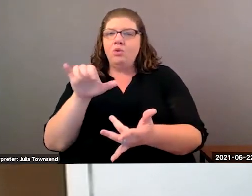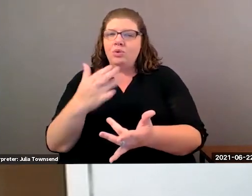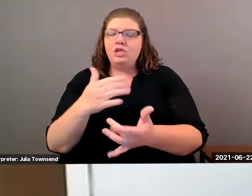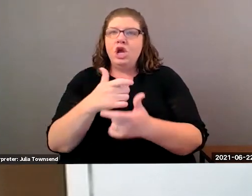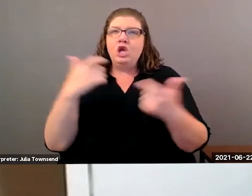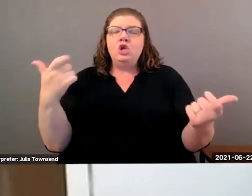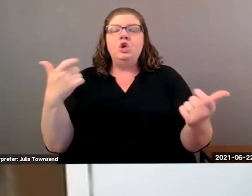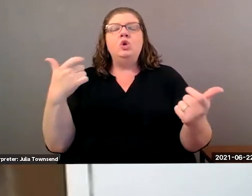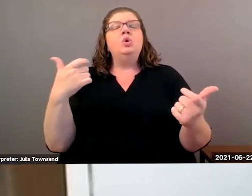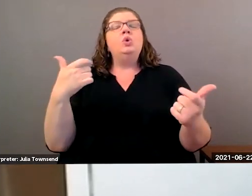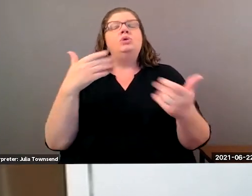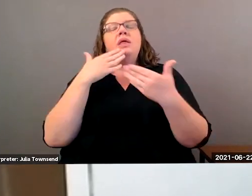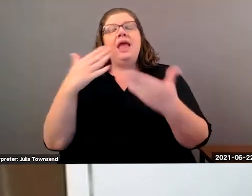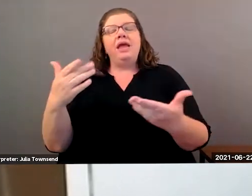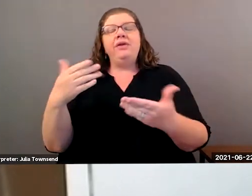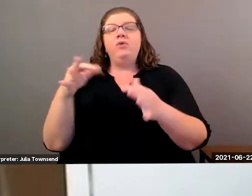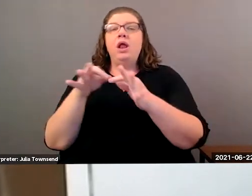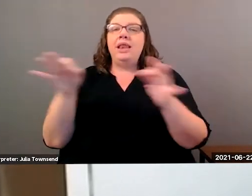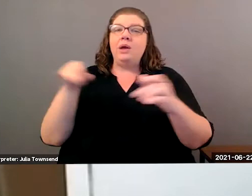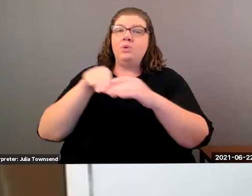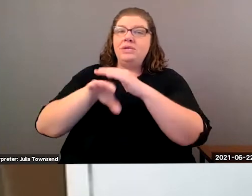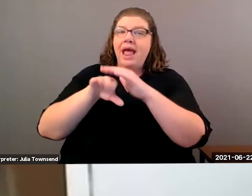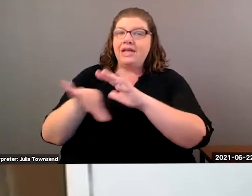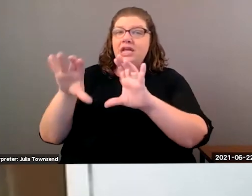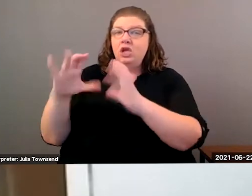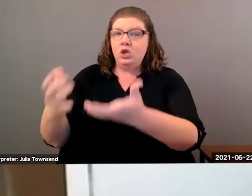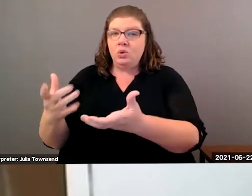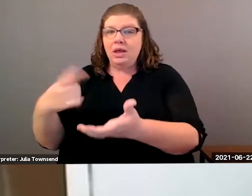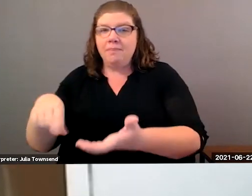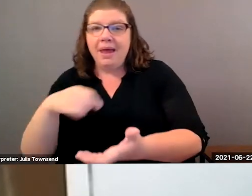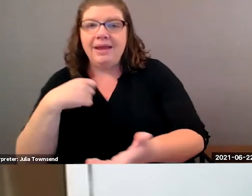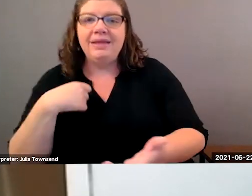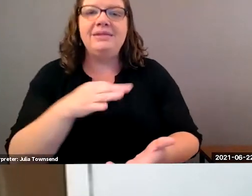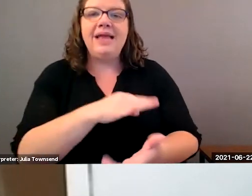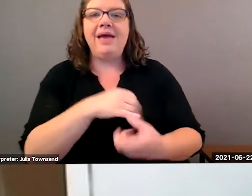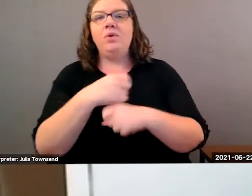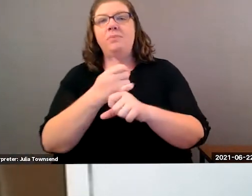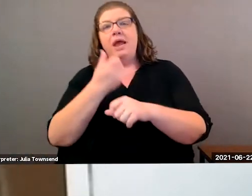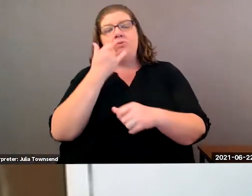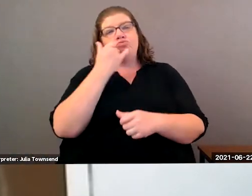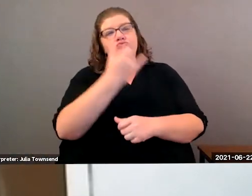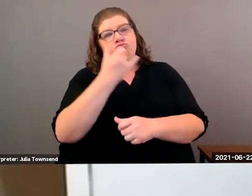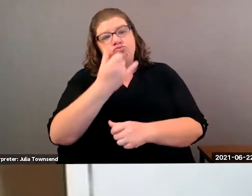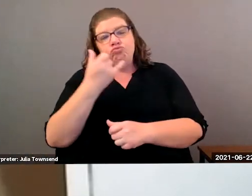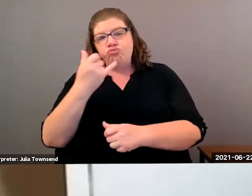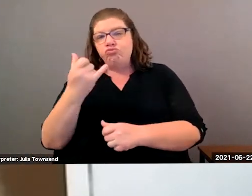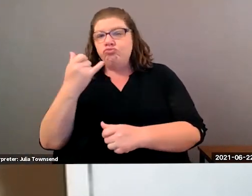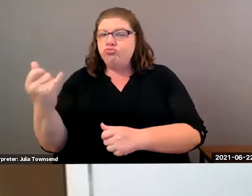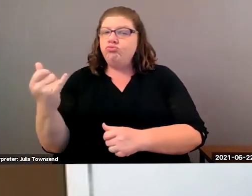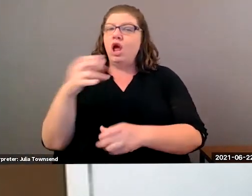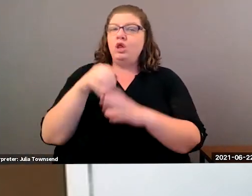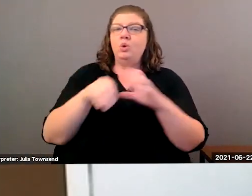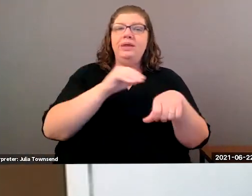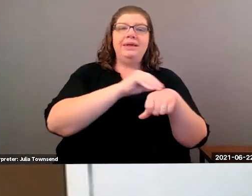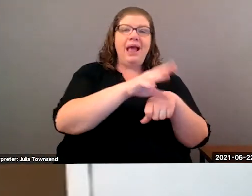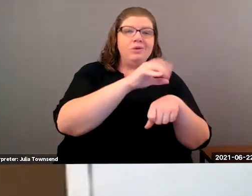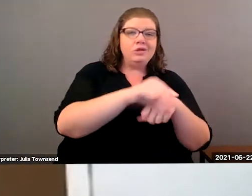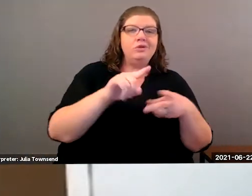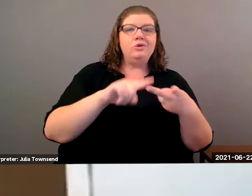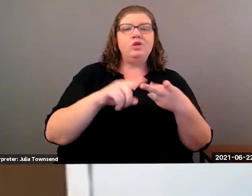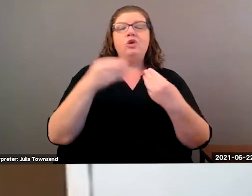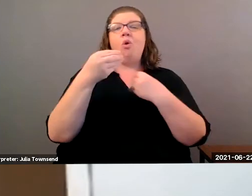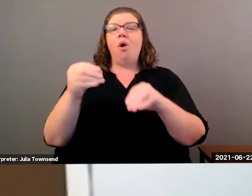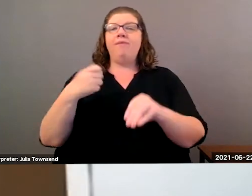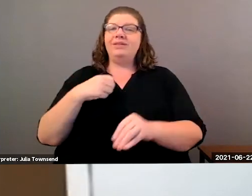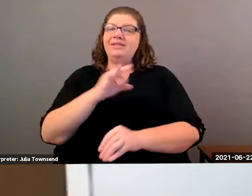access unit and to many staff members at the sites who have been making those personalized calls, including counselors and office staff members.